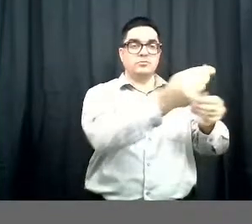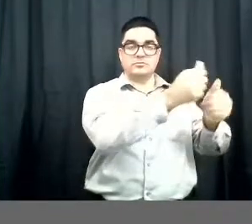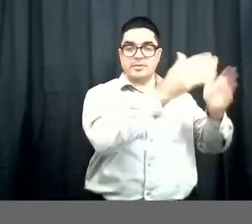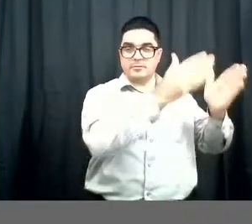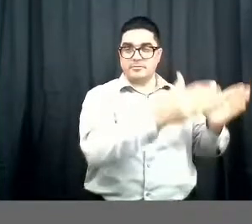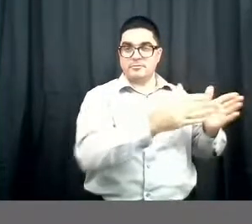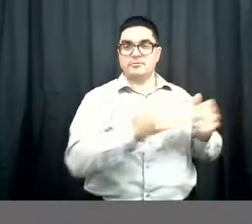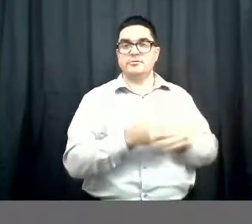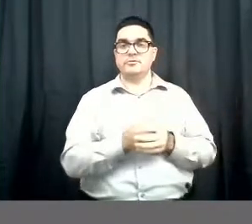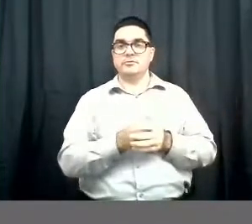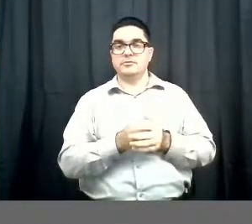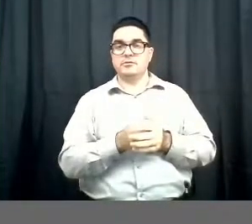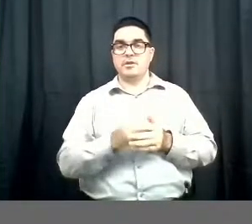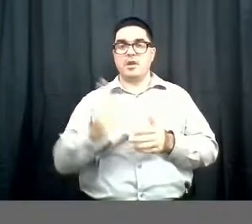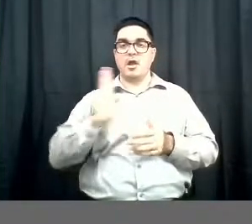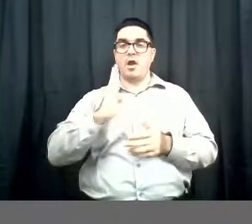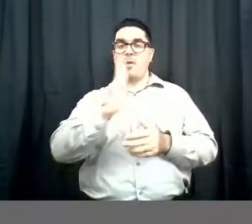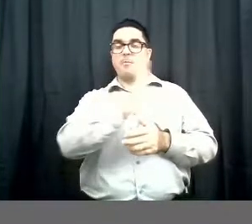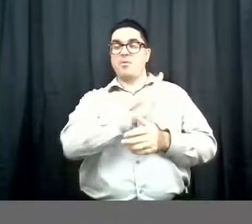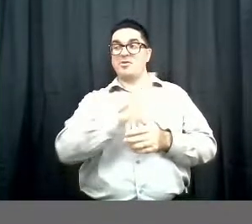than 50%,